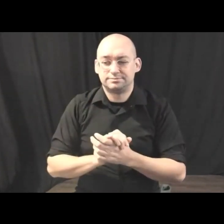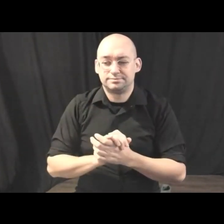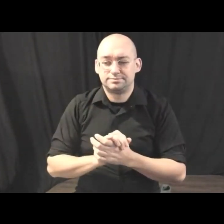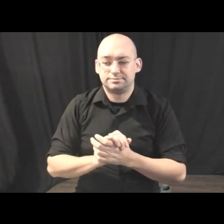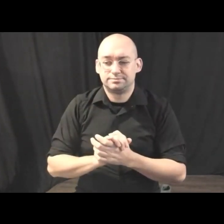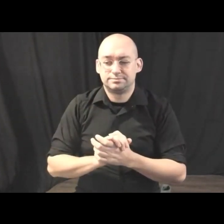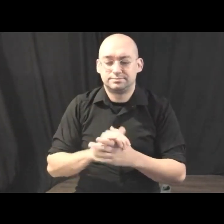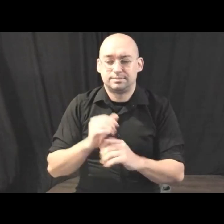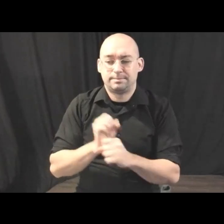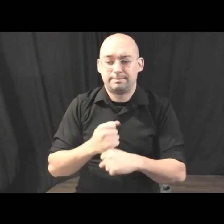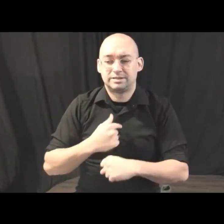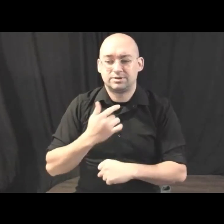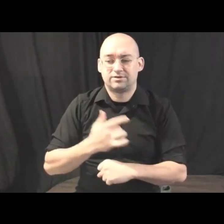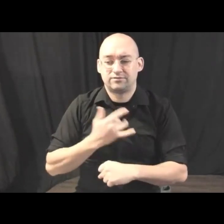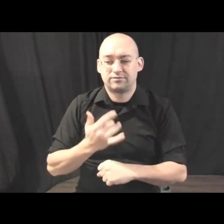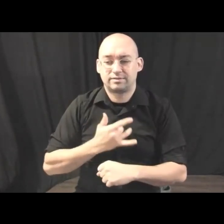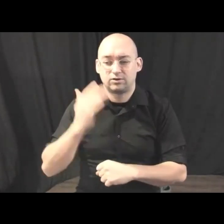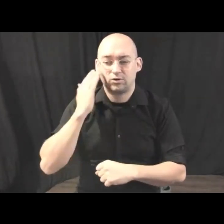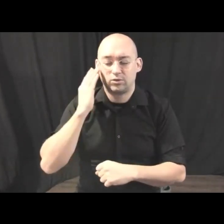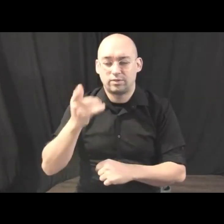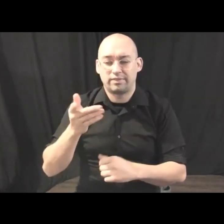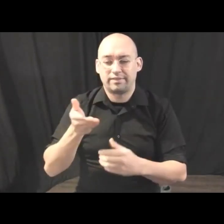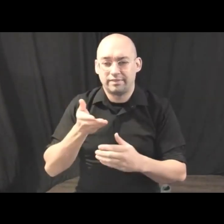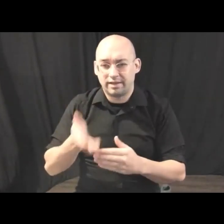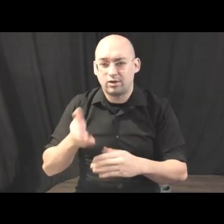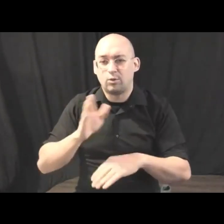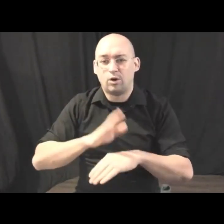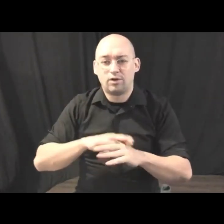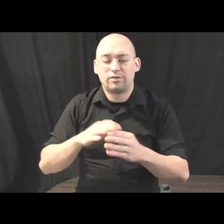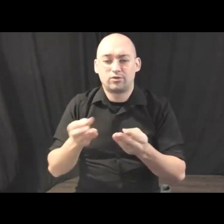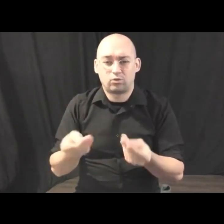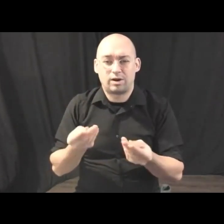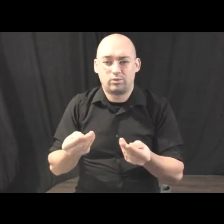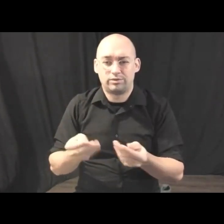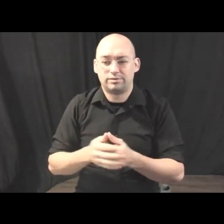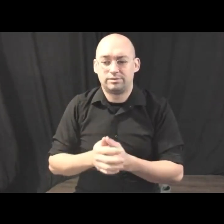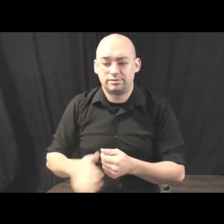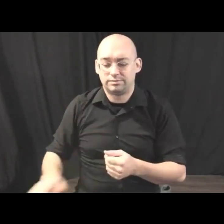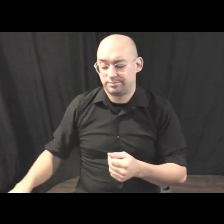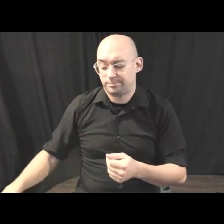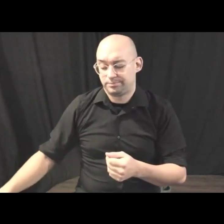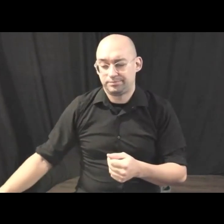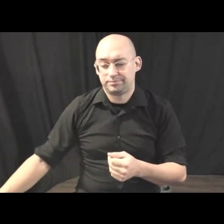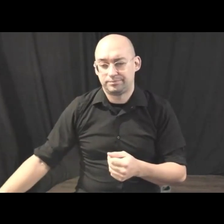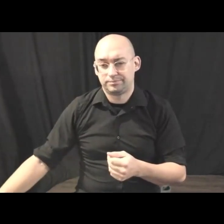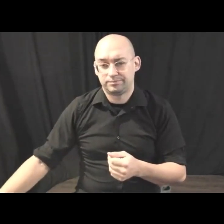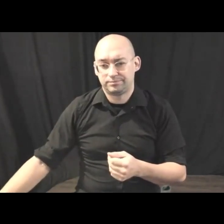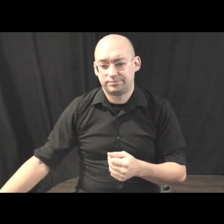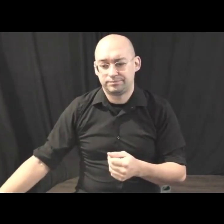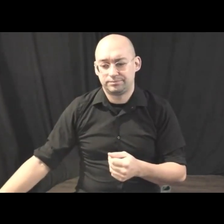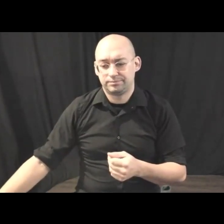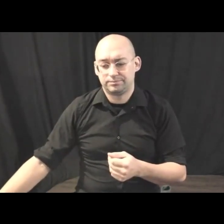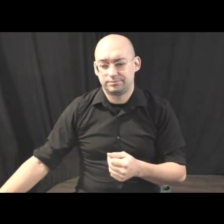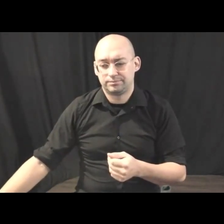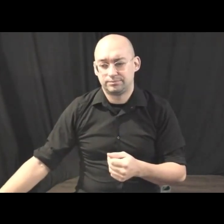made me feel, knowing you were there on the ground, and hearing the need to be better, and getting it done.